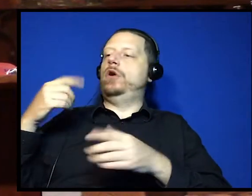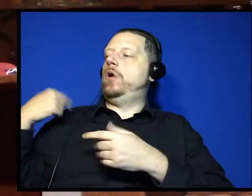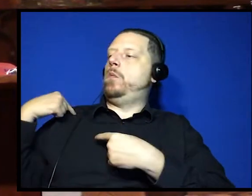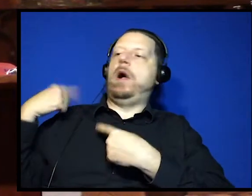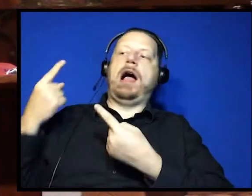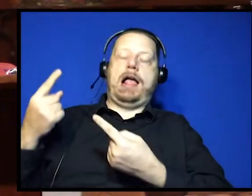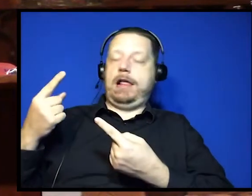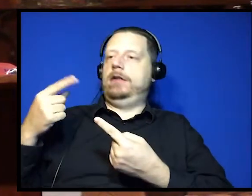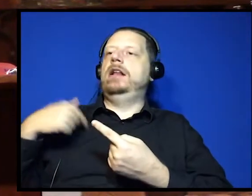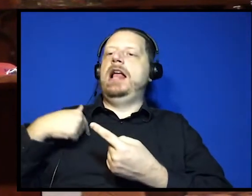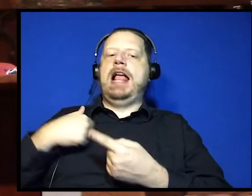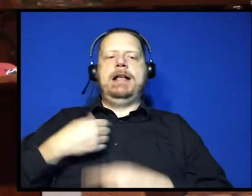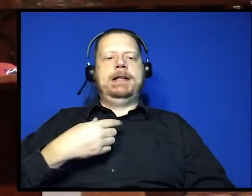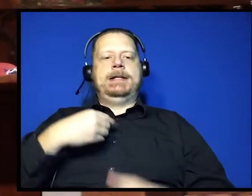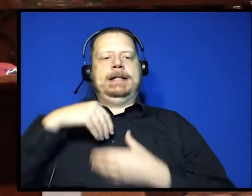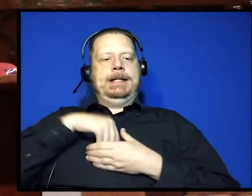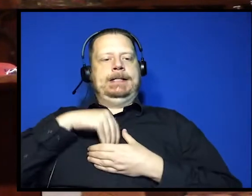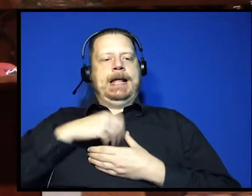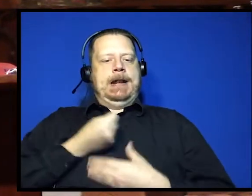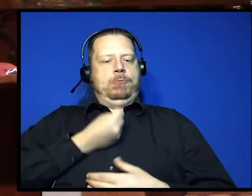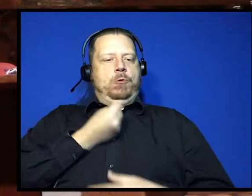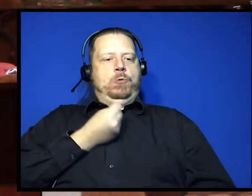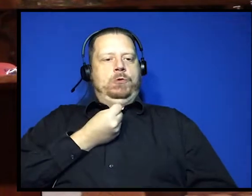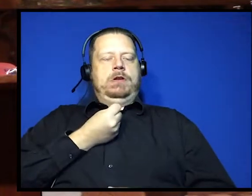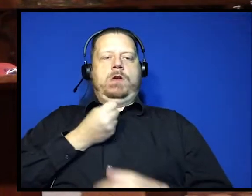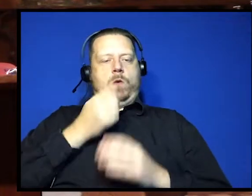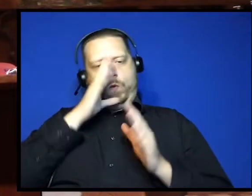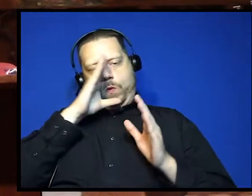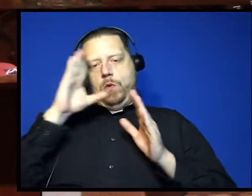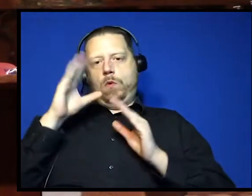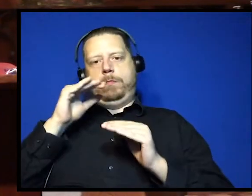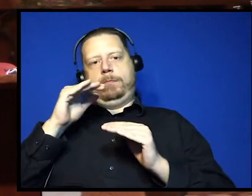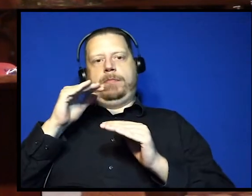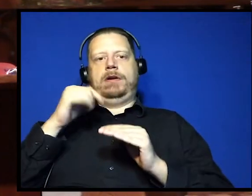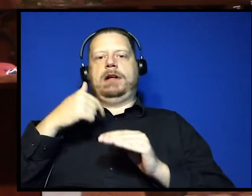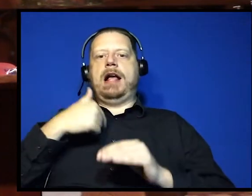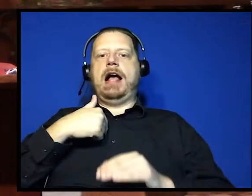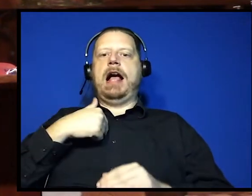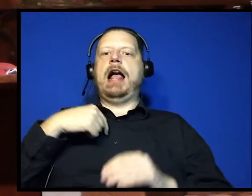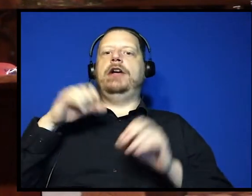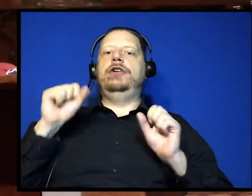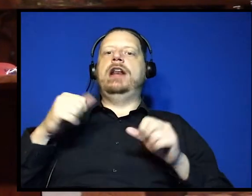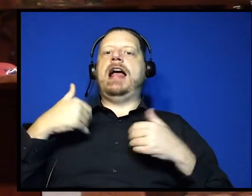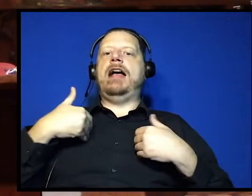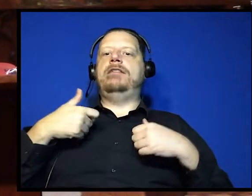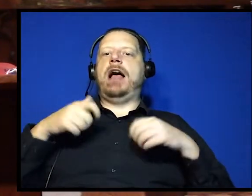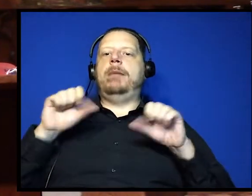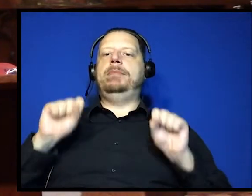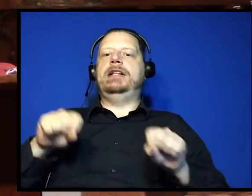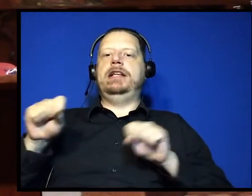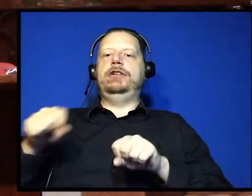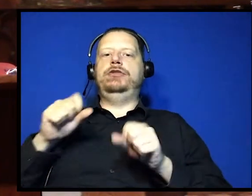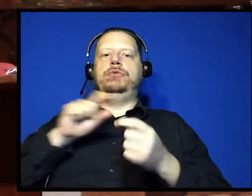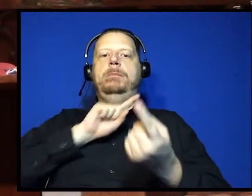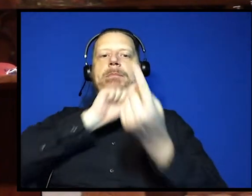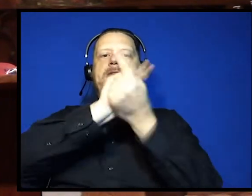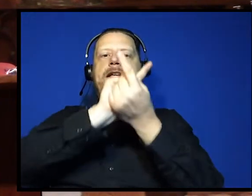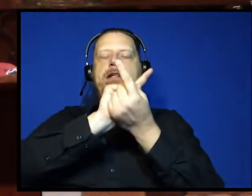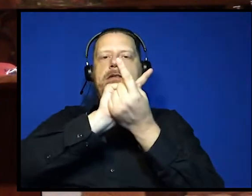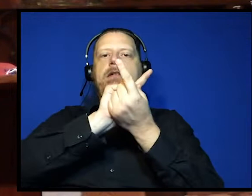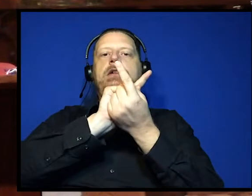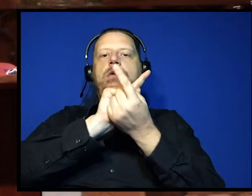while I had harbored this fond hope that I would have the chance to meet her face to